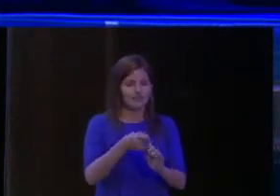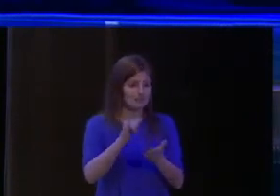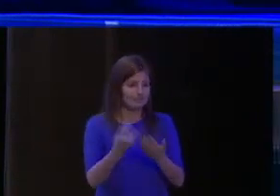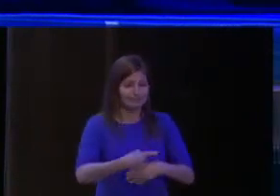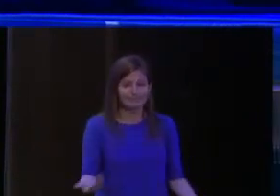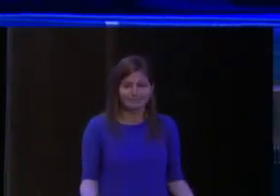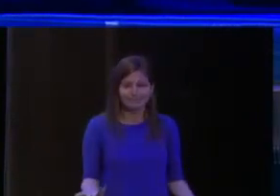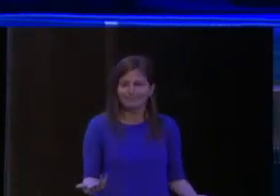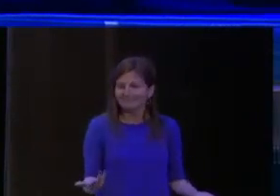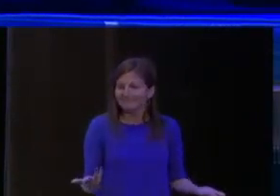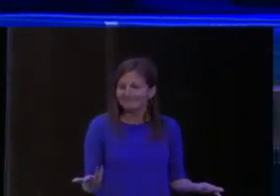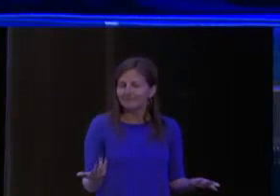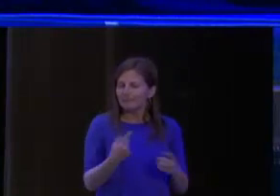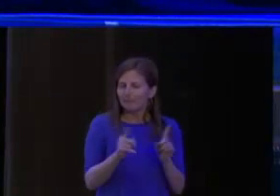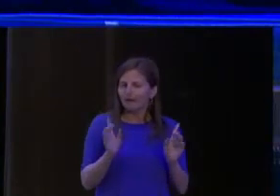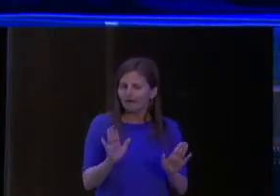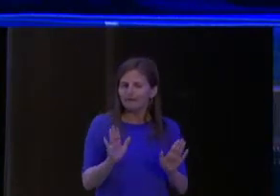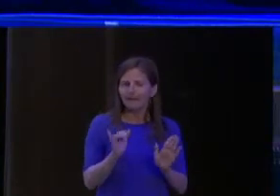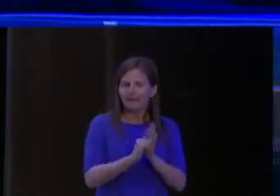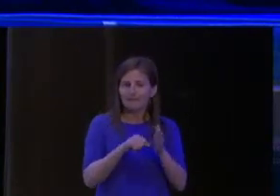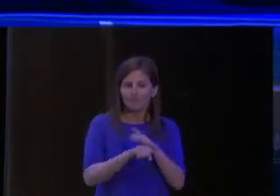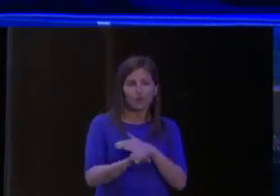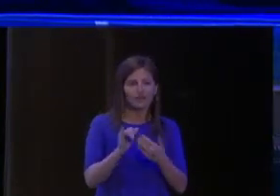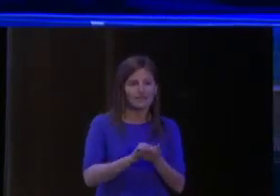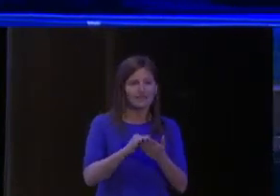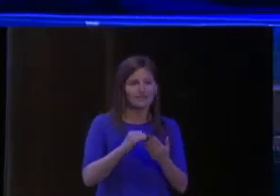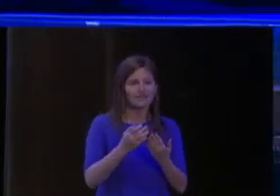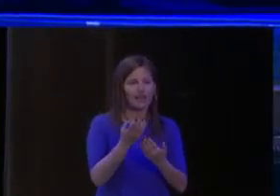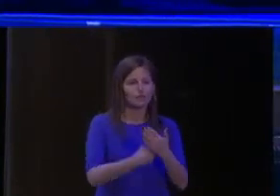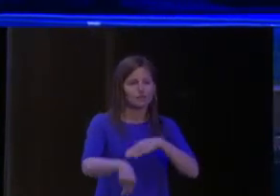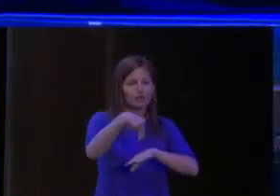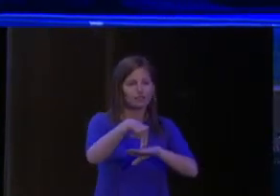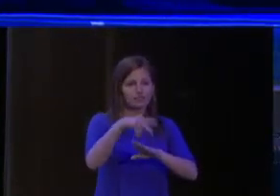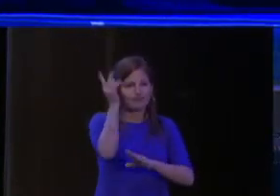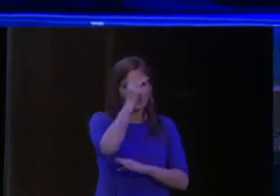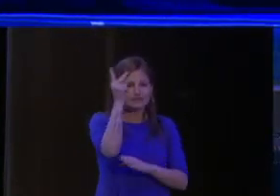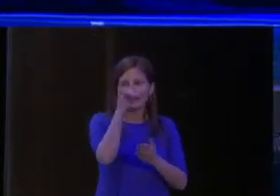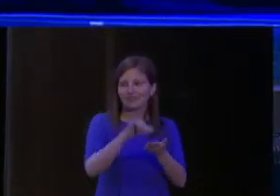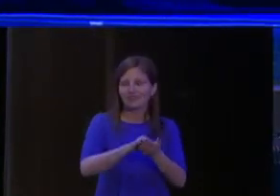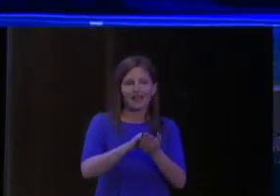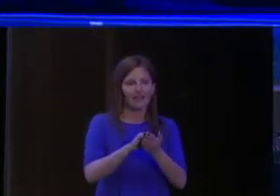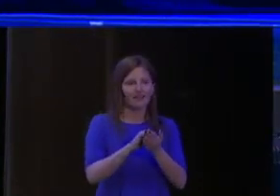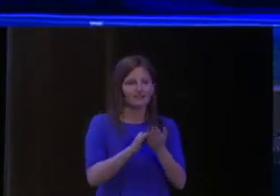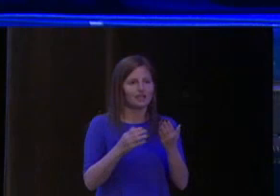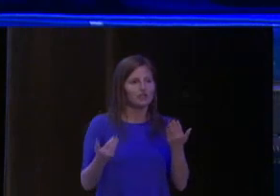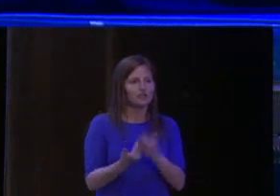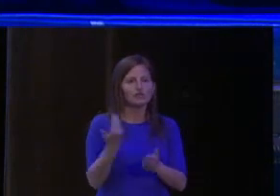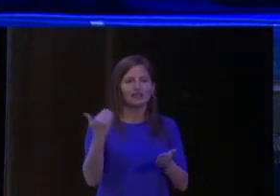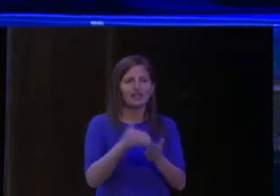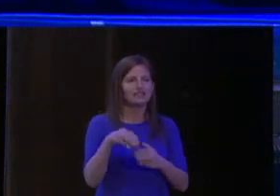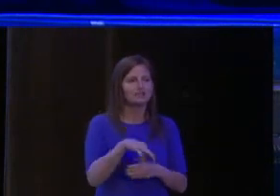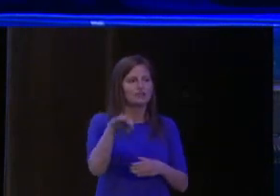see. But that birthing a resurrection philosophy and a resurrection